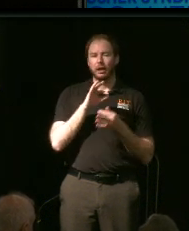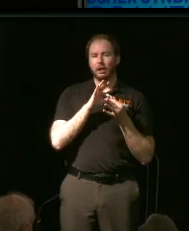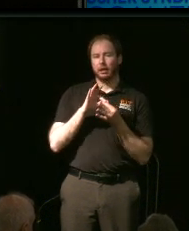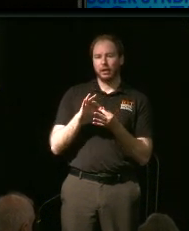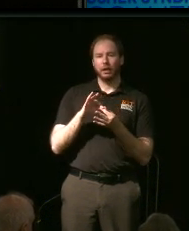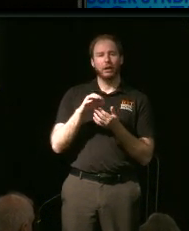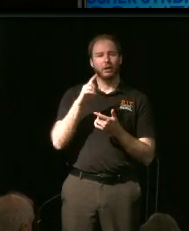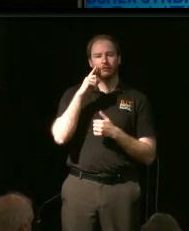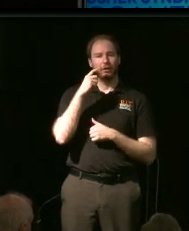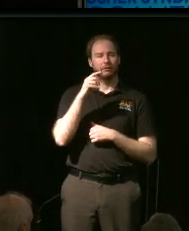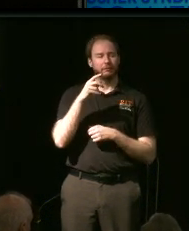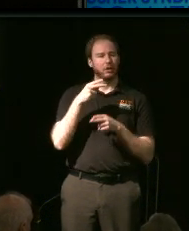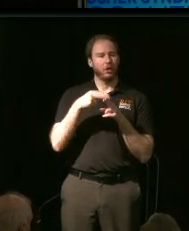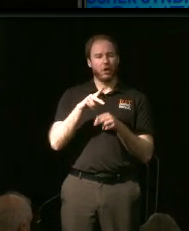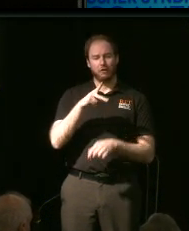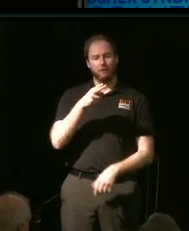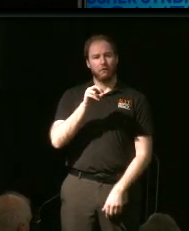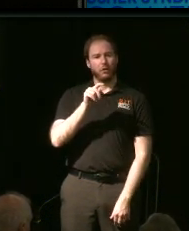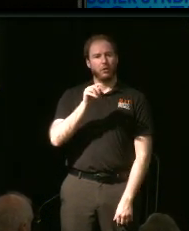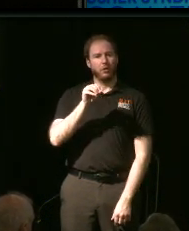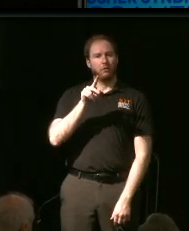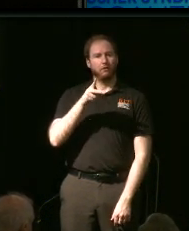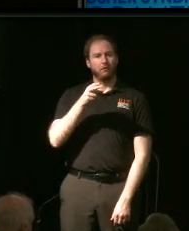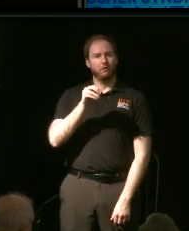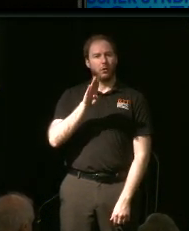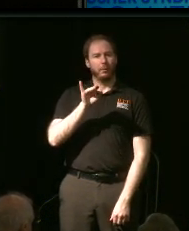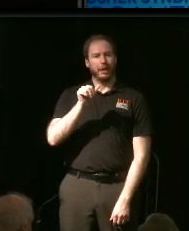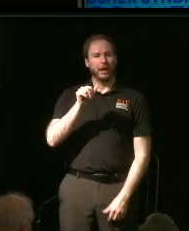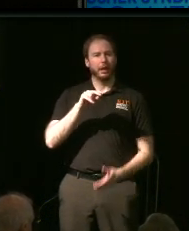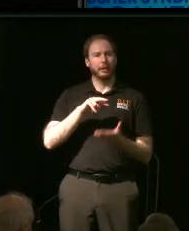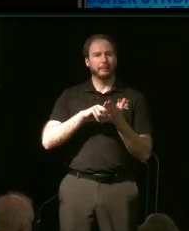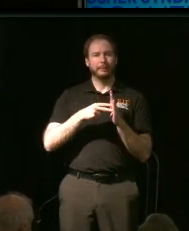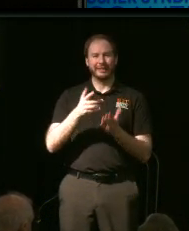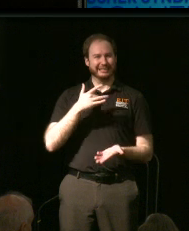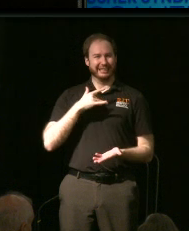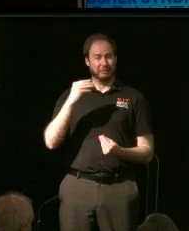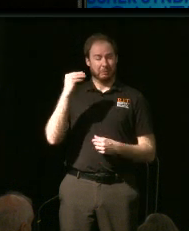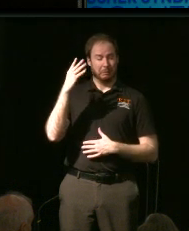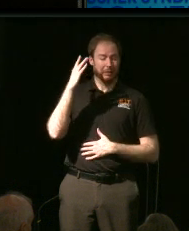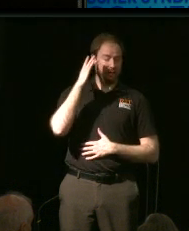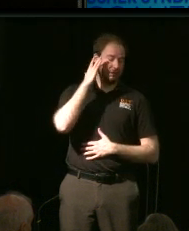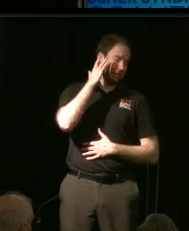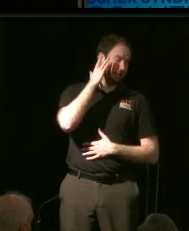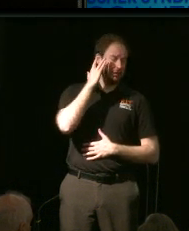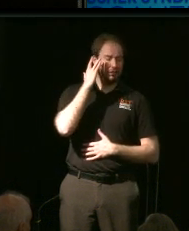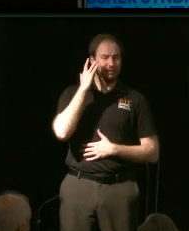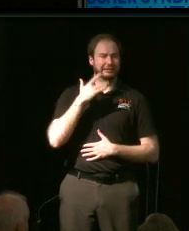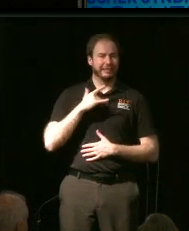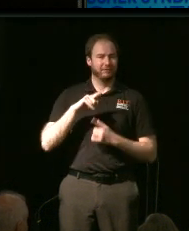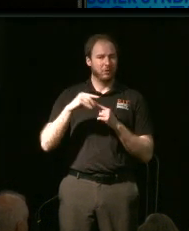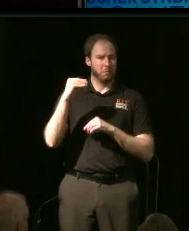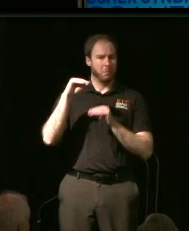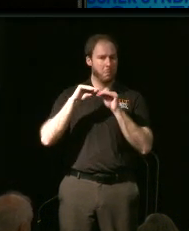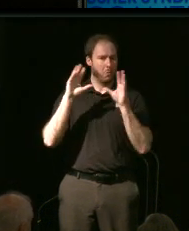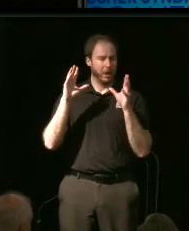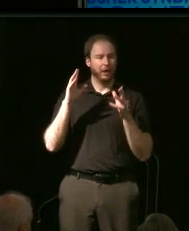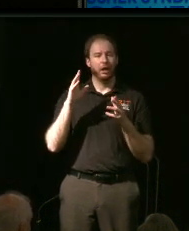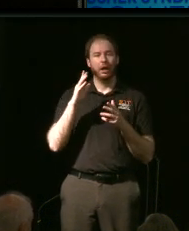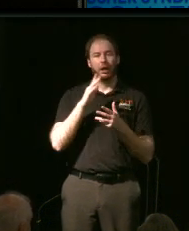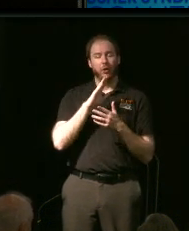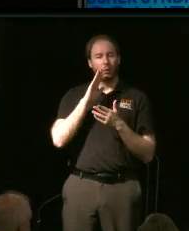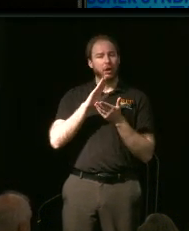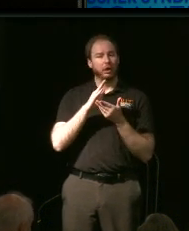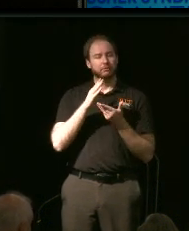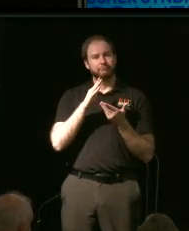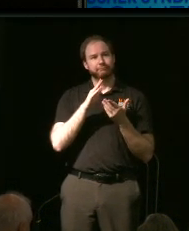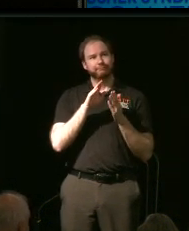with photophobia or sensitivity to bright light, and then progresses